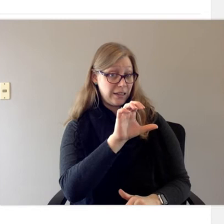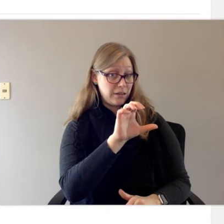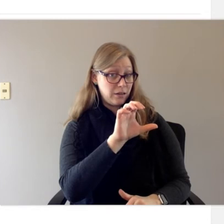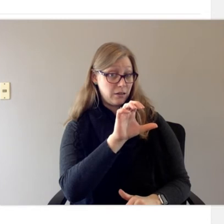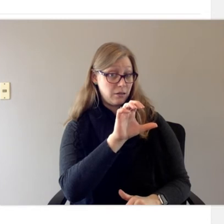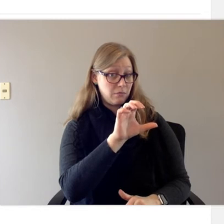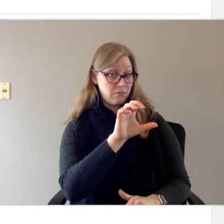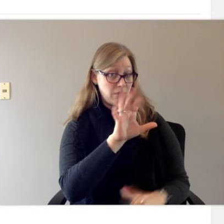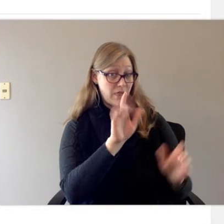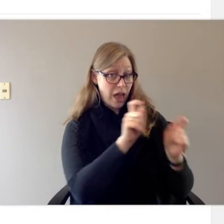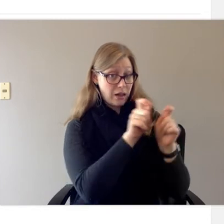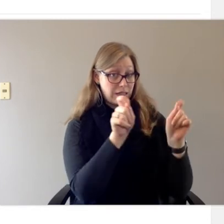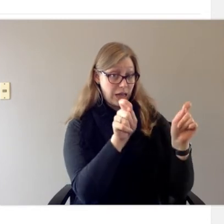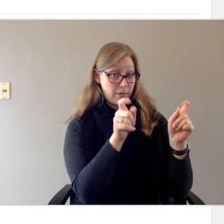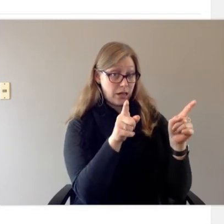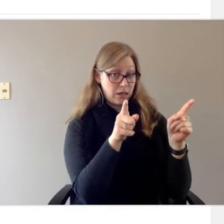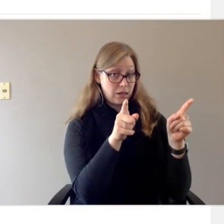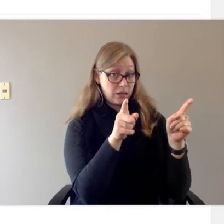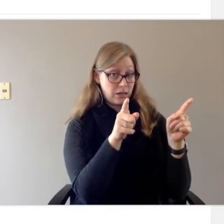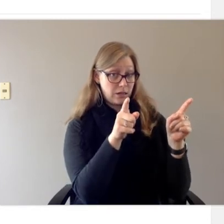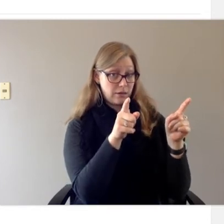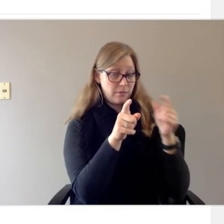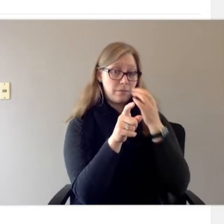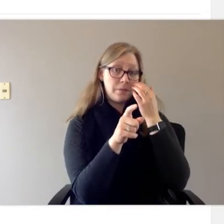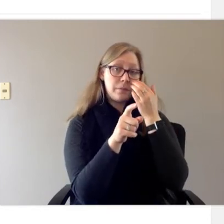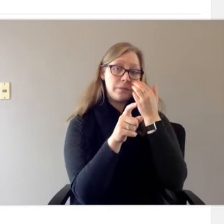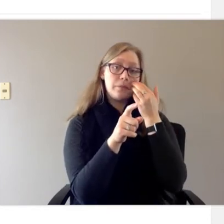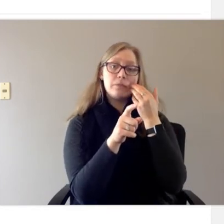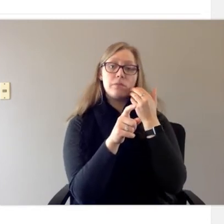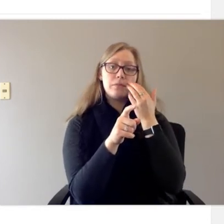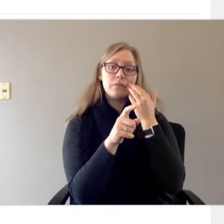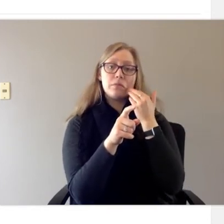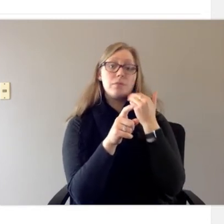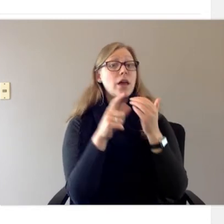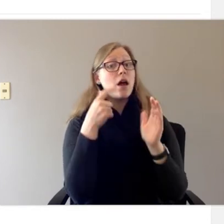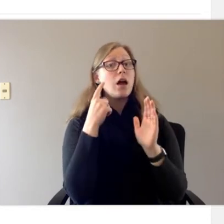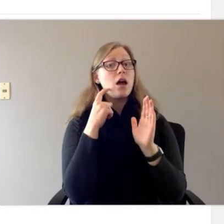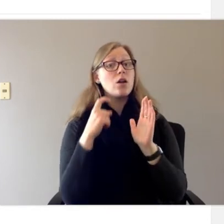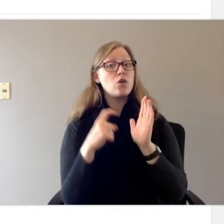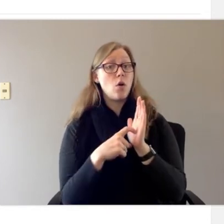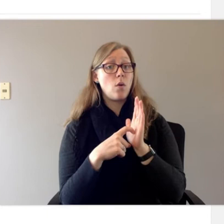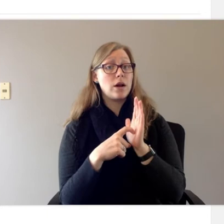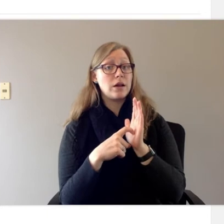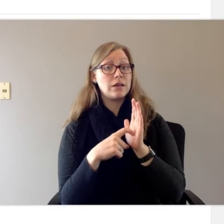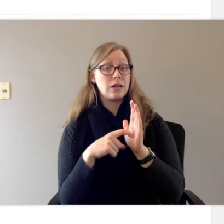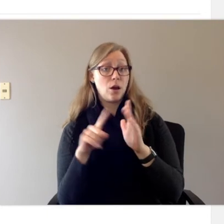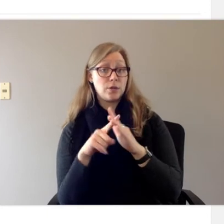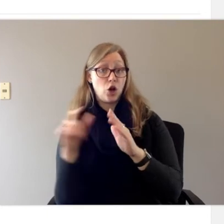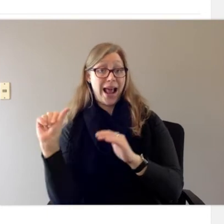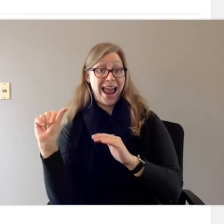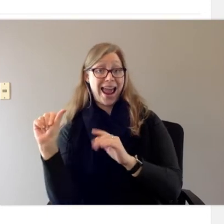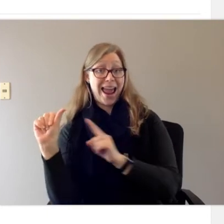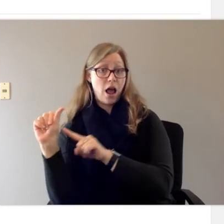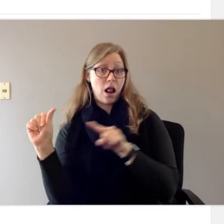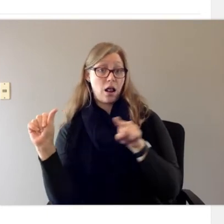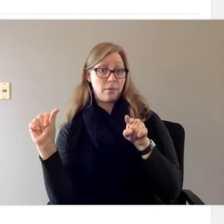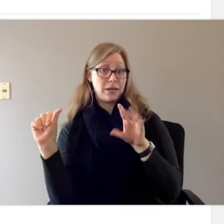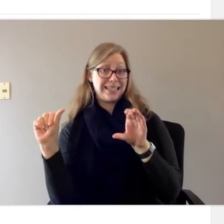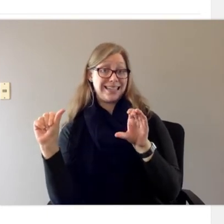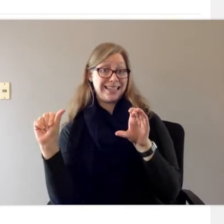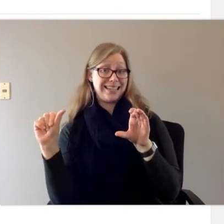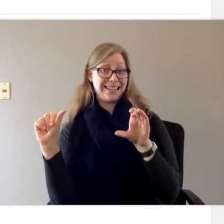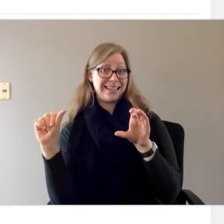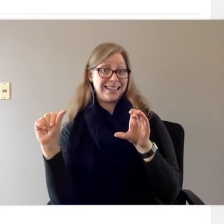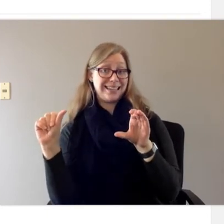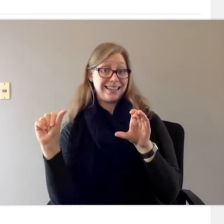that segment, and notice I'm going from the A to the C. So then I have to, when I match it up, I have to go